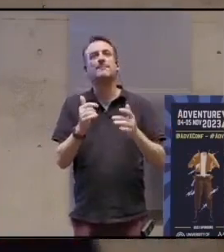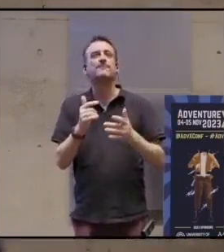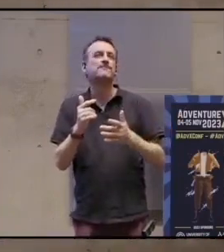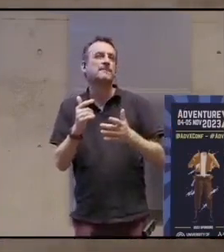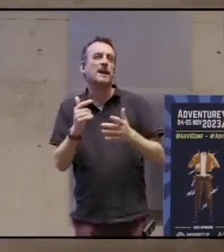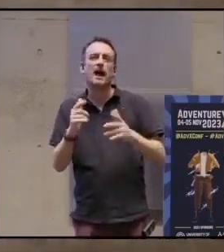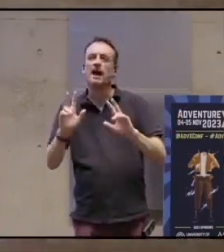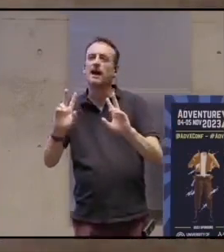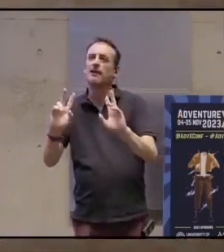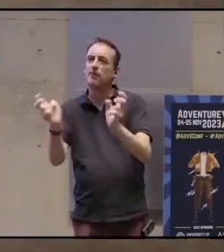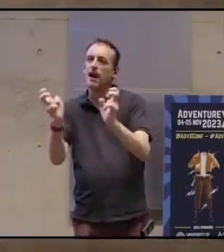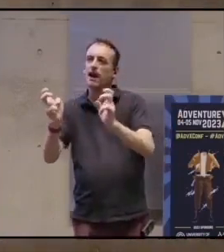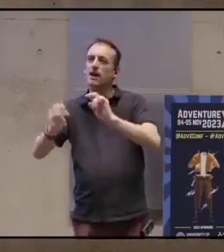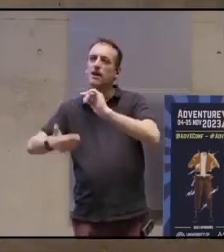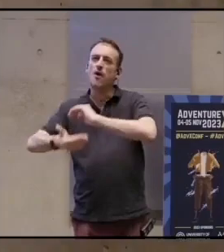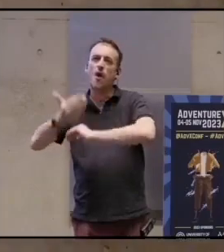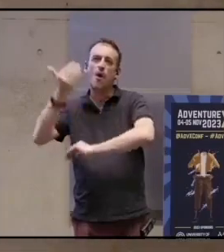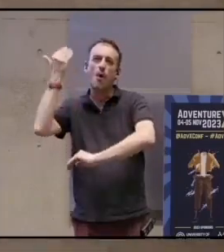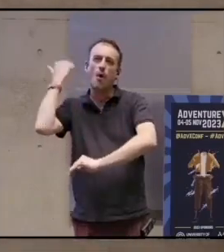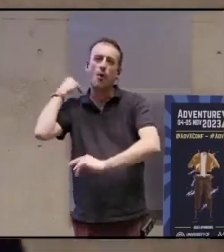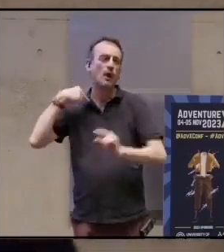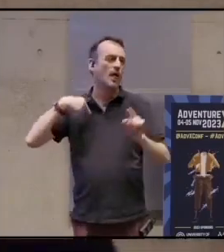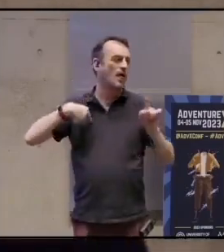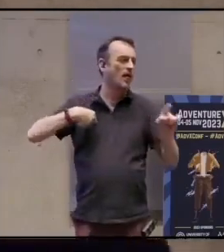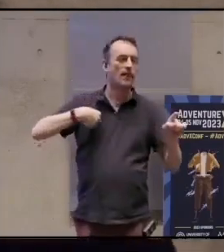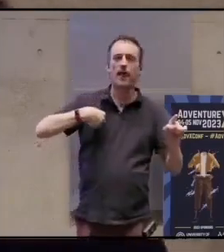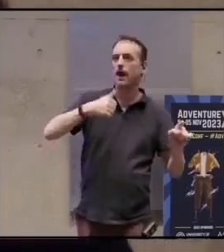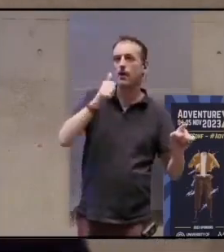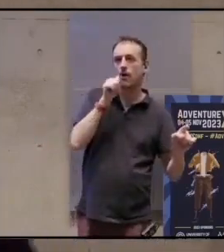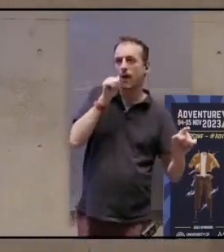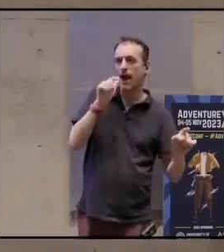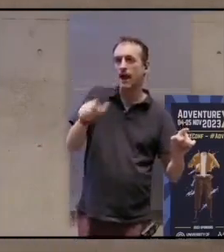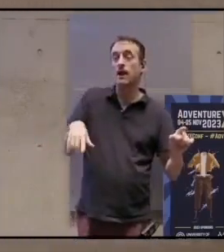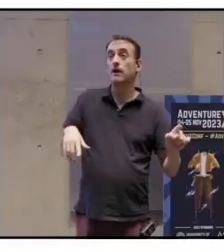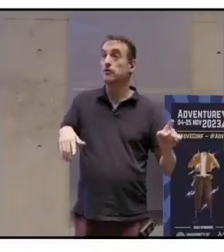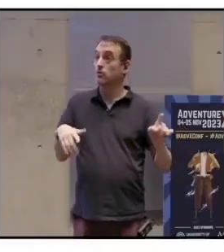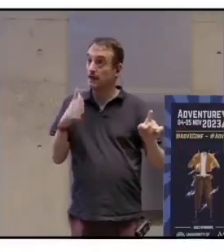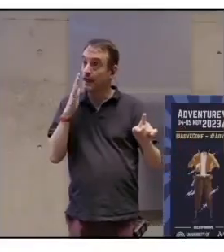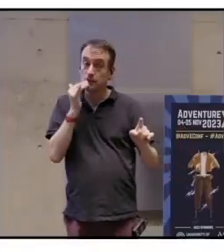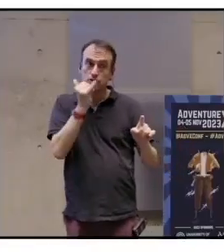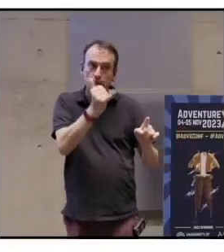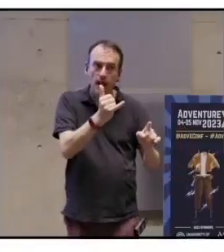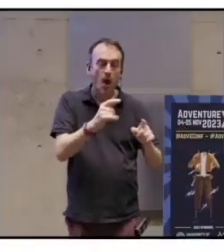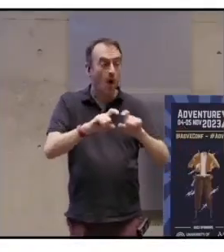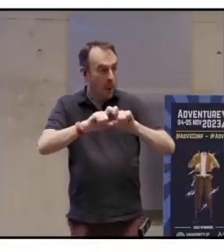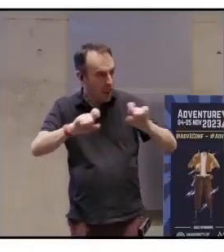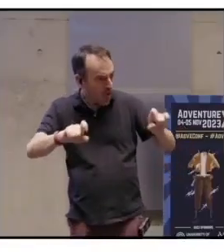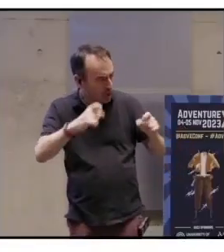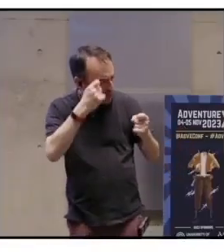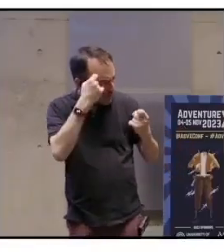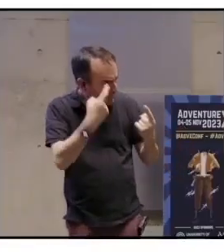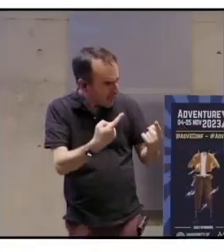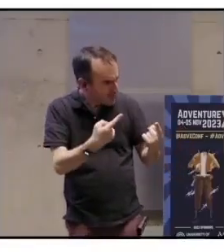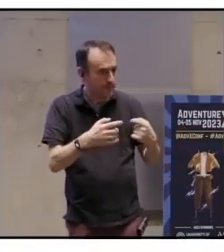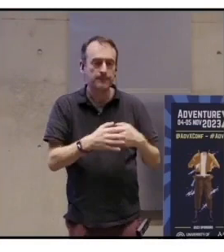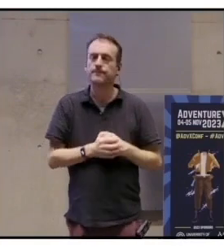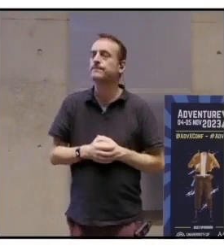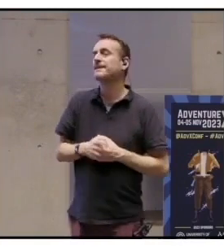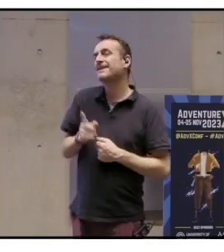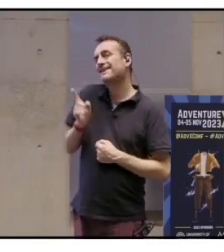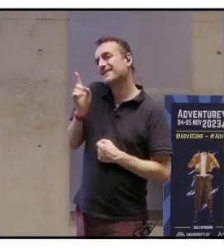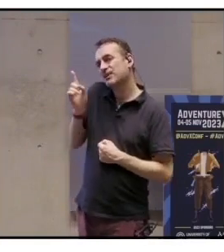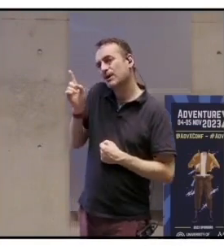or an archaic kind of phrase. So, you know, maybe just confirm that they understand what they're saying. Now, here's the one that if